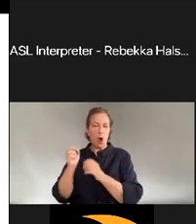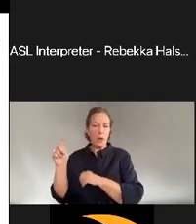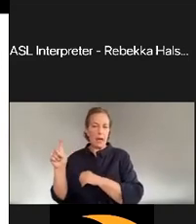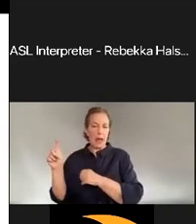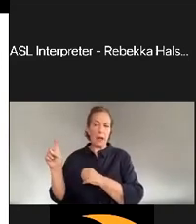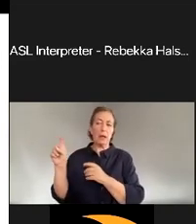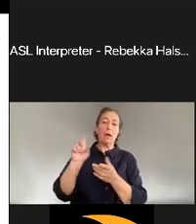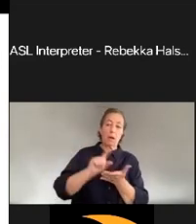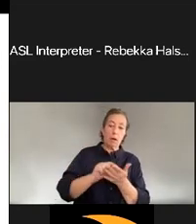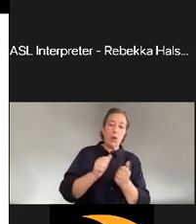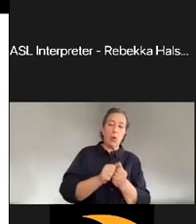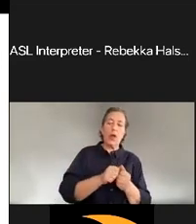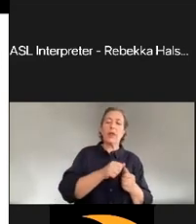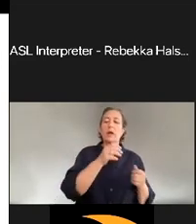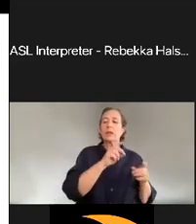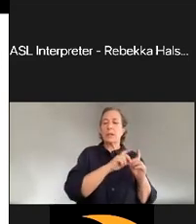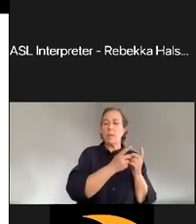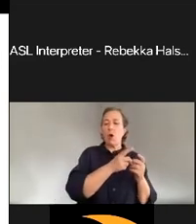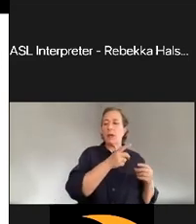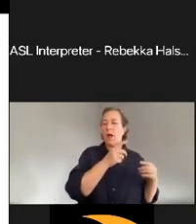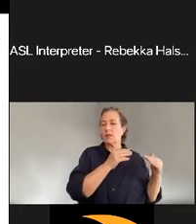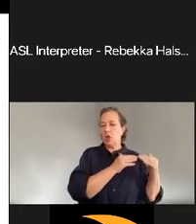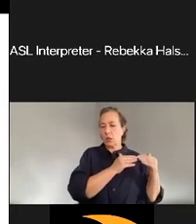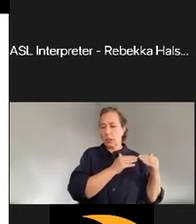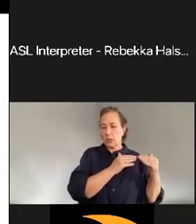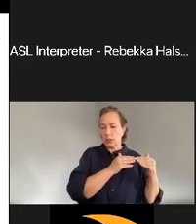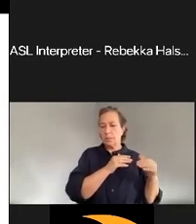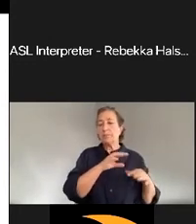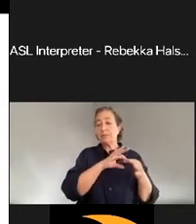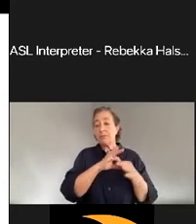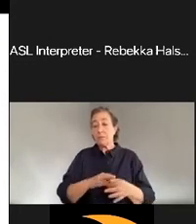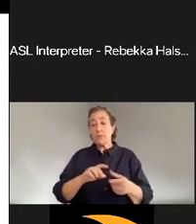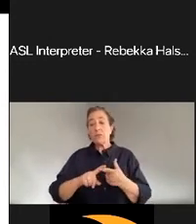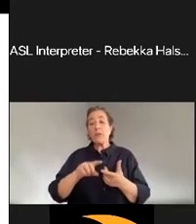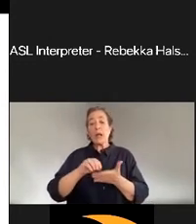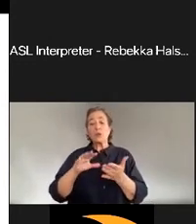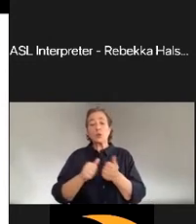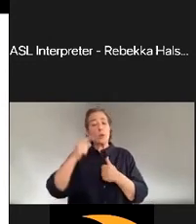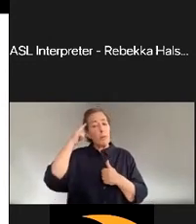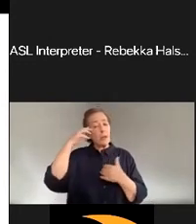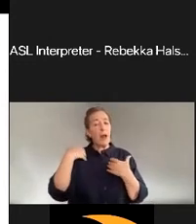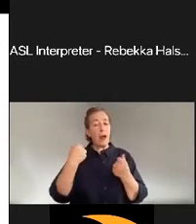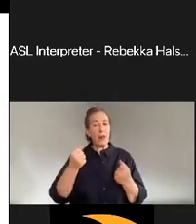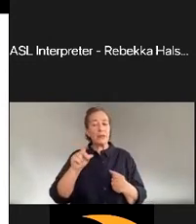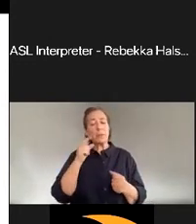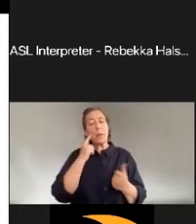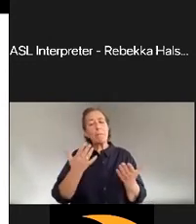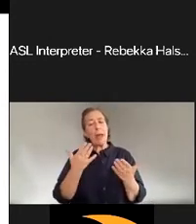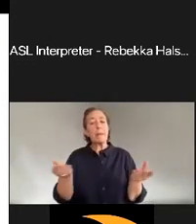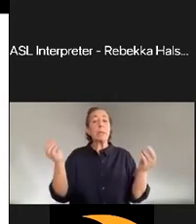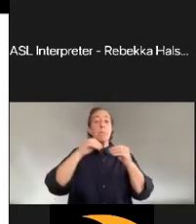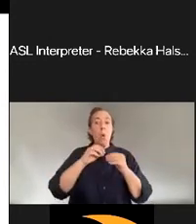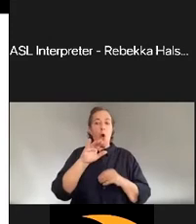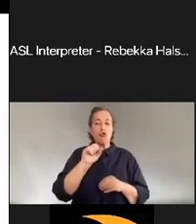Justice concerning the rights of students with mental health disabilities who may be at risk for self-harm during